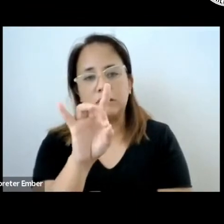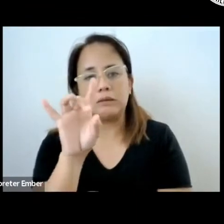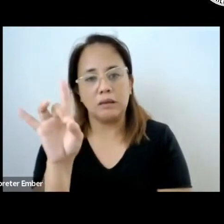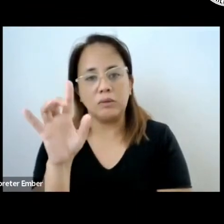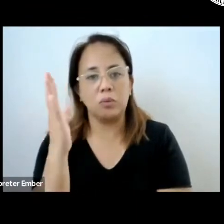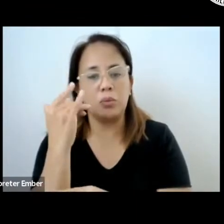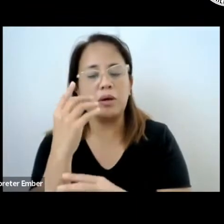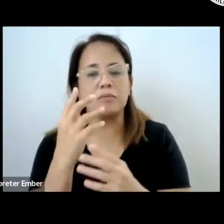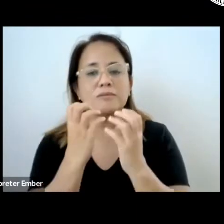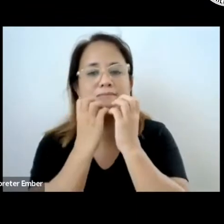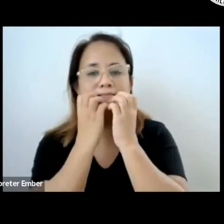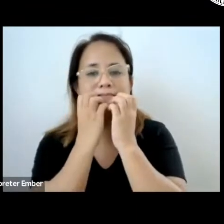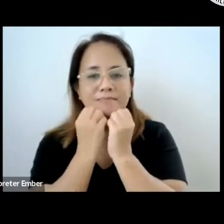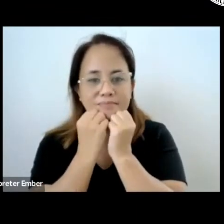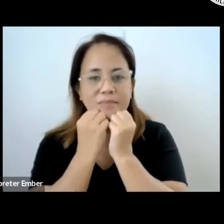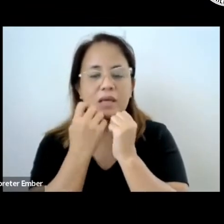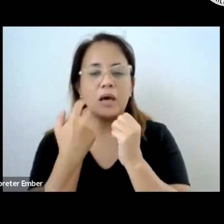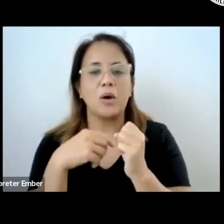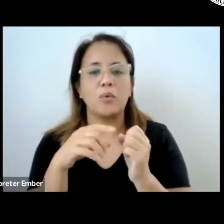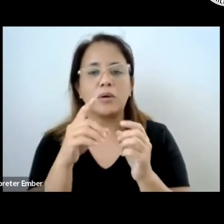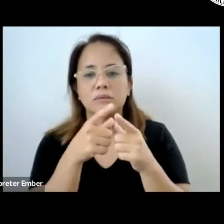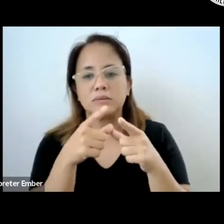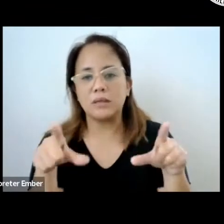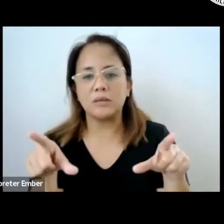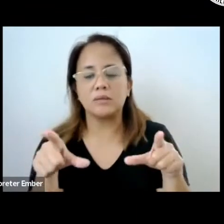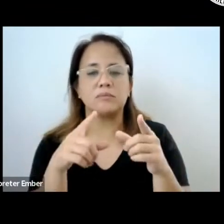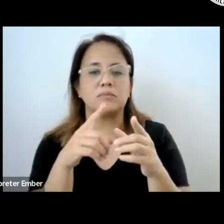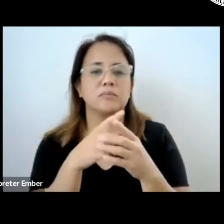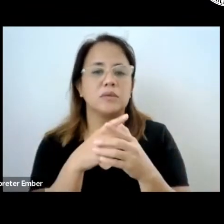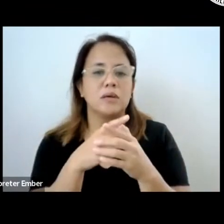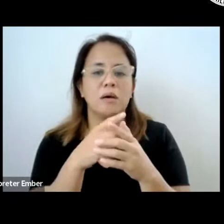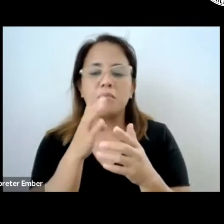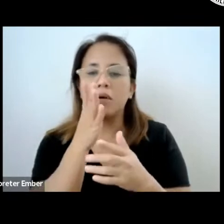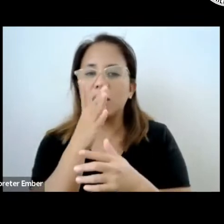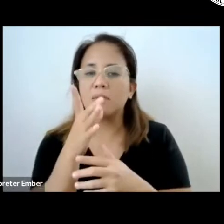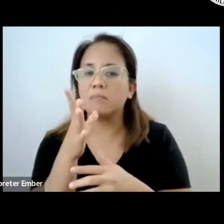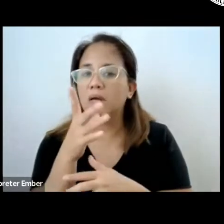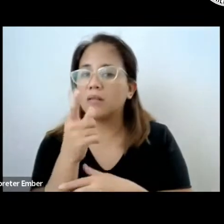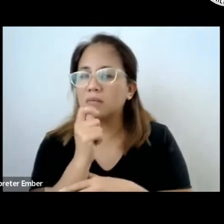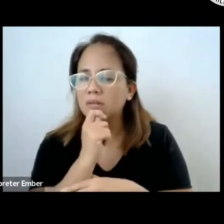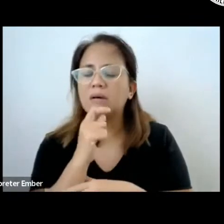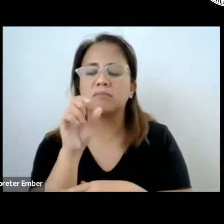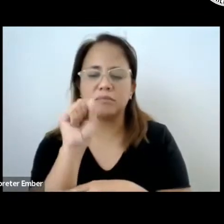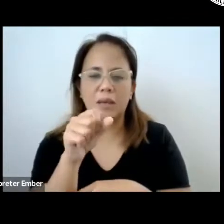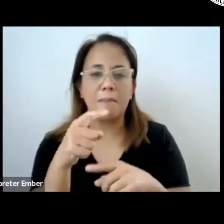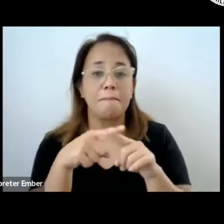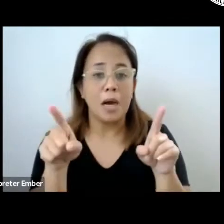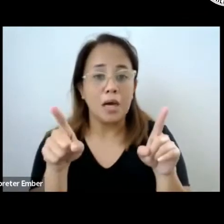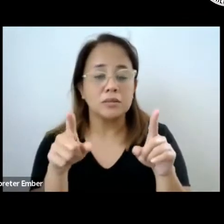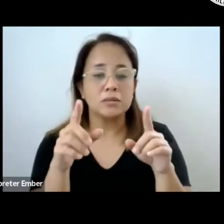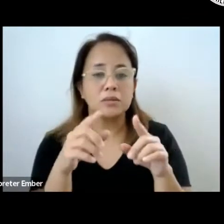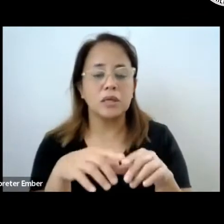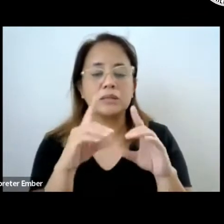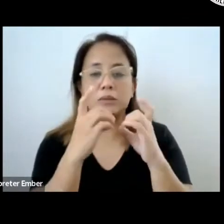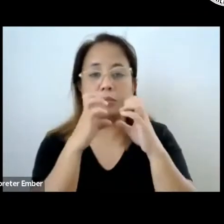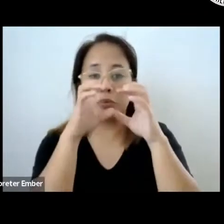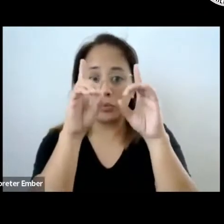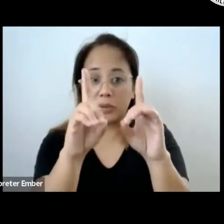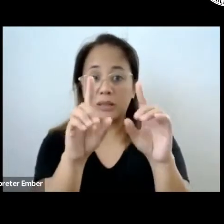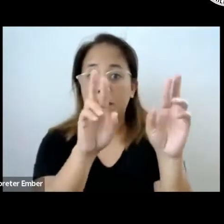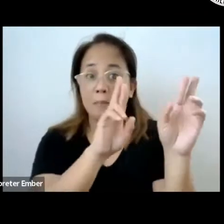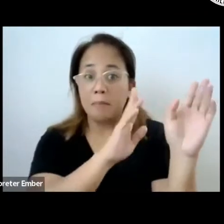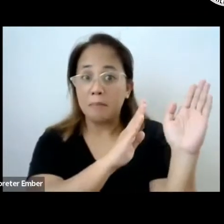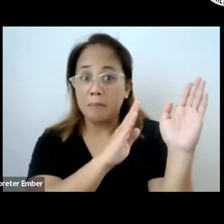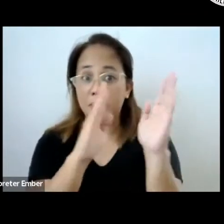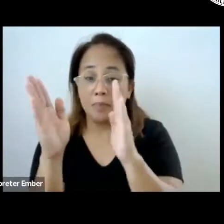value our dialects, our mother tongue. But then my point is, unless the DepEd is prepared to implement